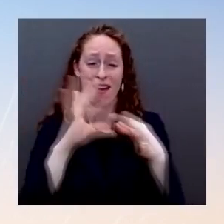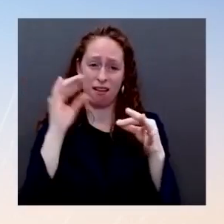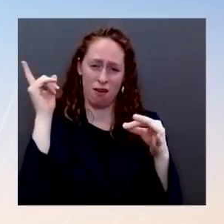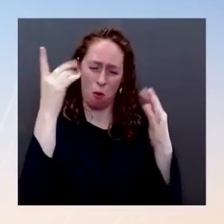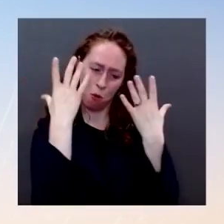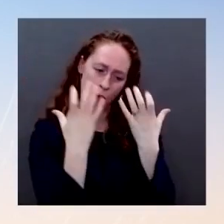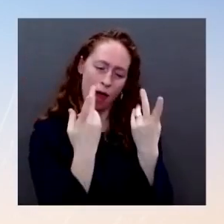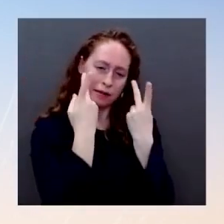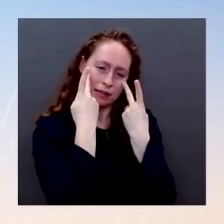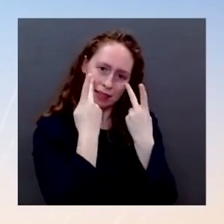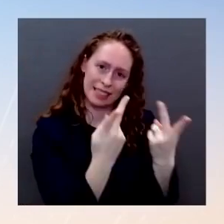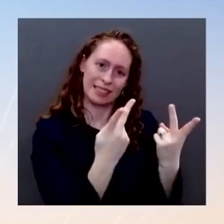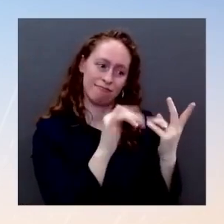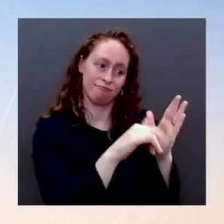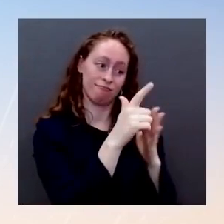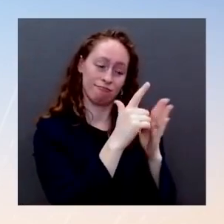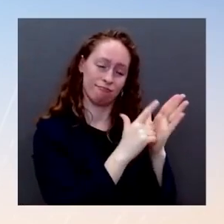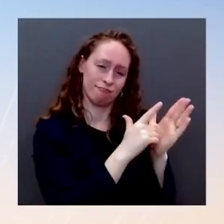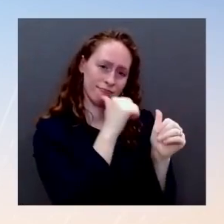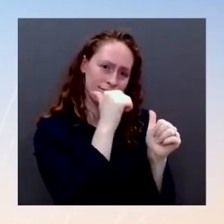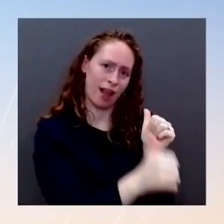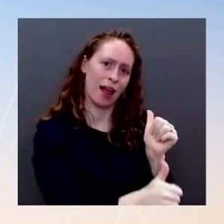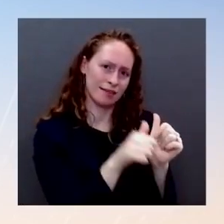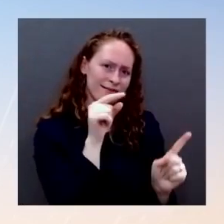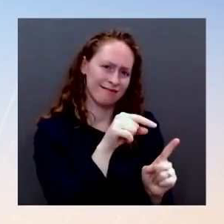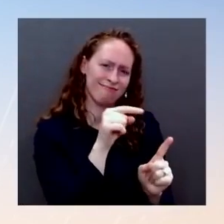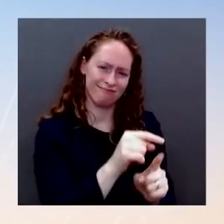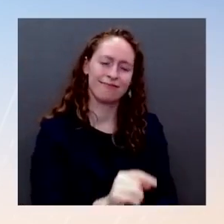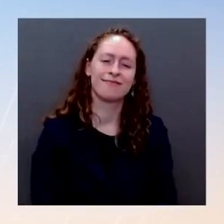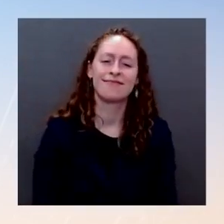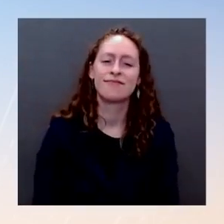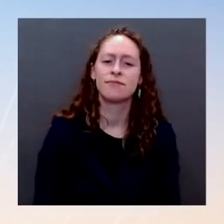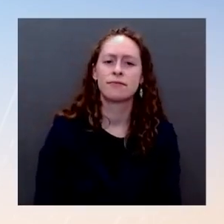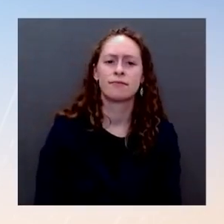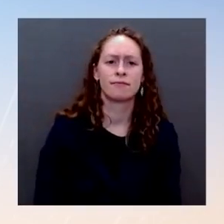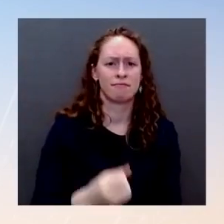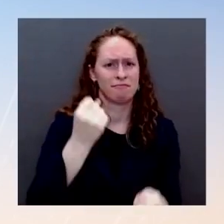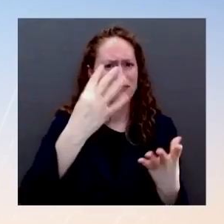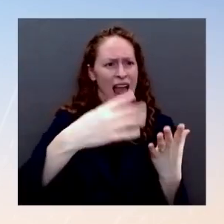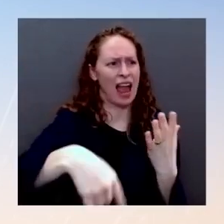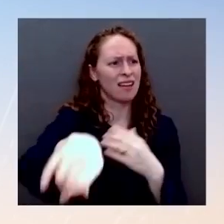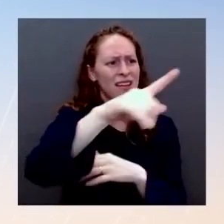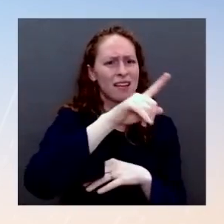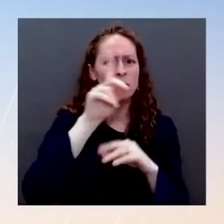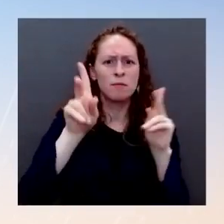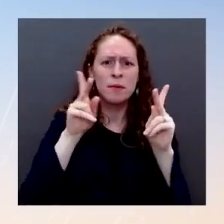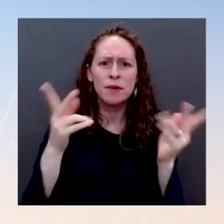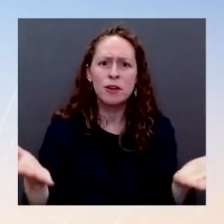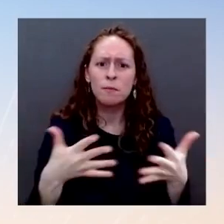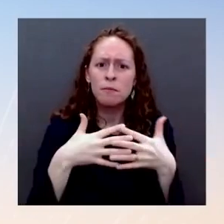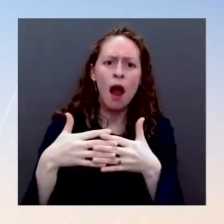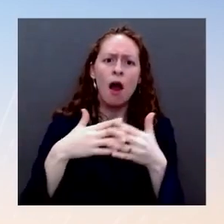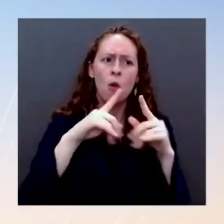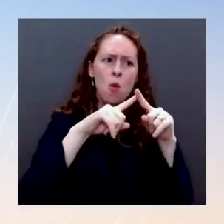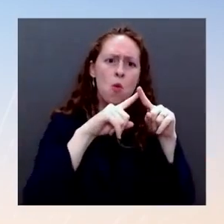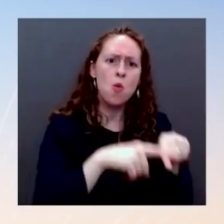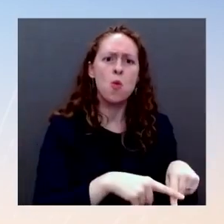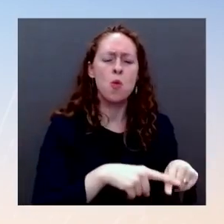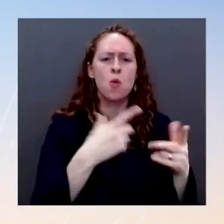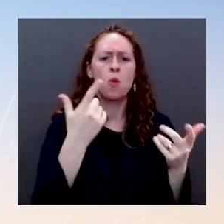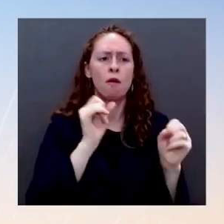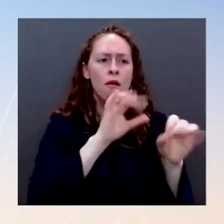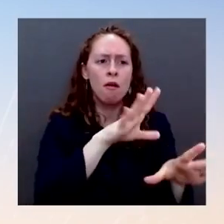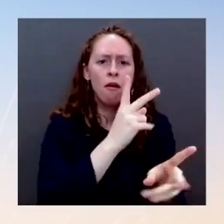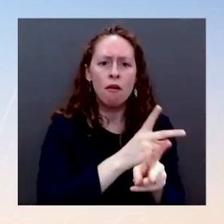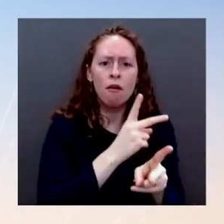American families' budgets across the country. I can tell you that those are conversations he and many members of our senior